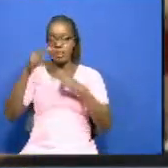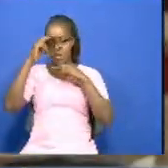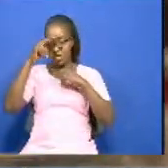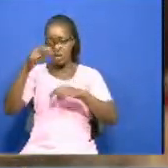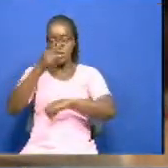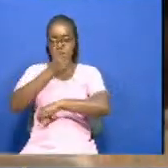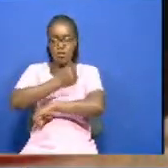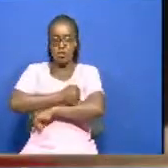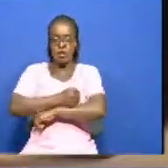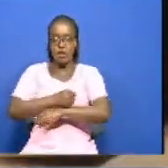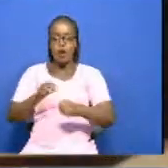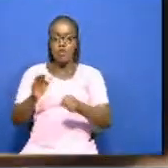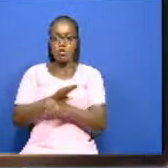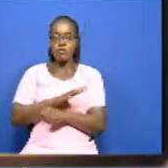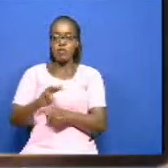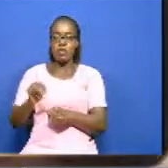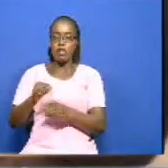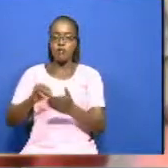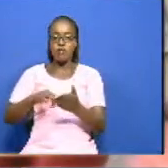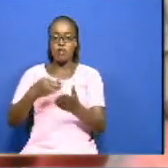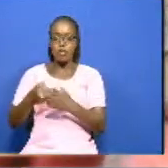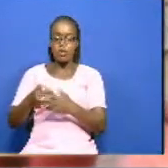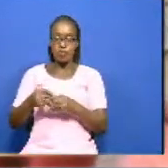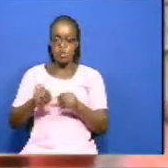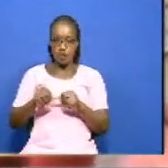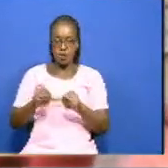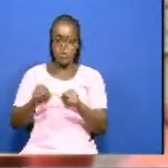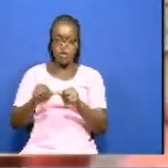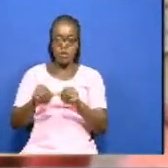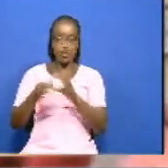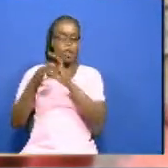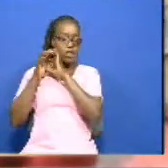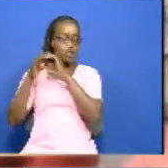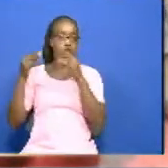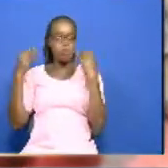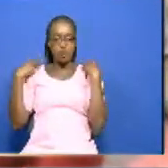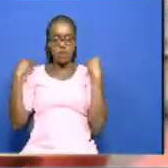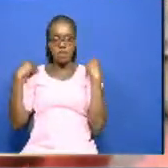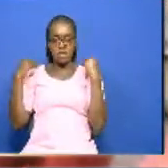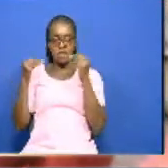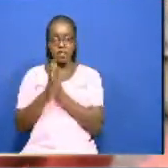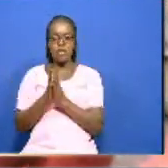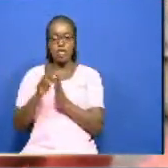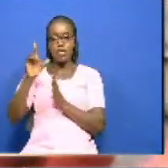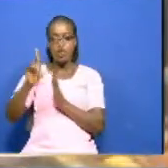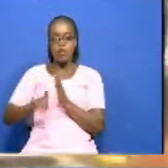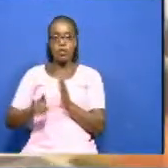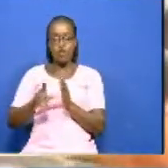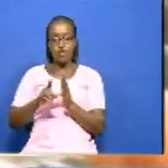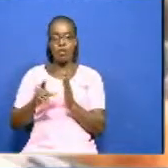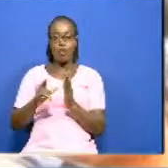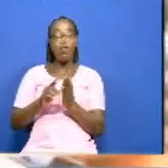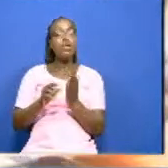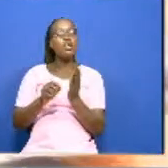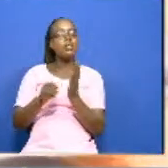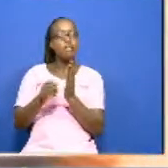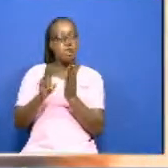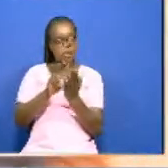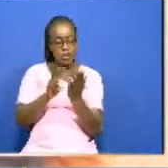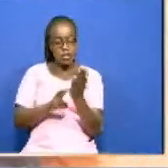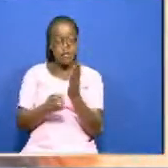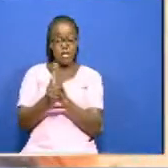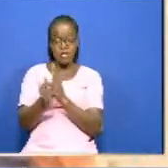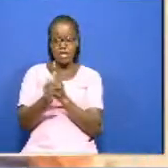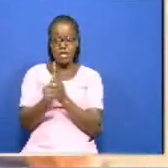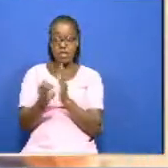most pupils fail to proceed to the next level because of cultural practices and low literacy levels. This even as he pointed out